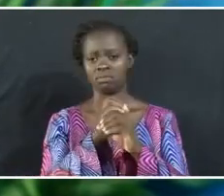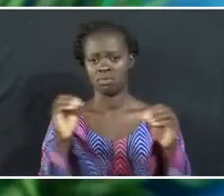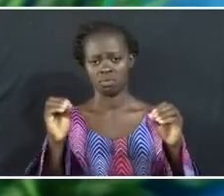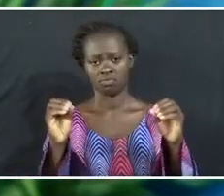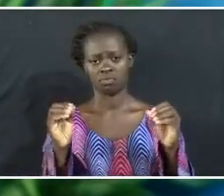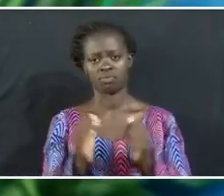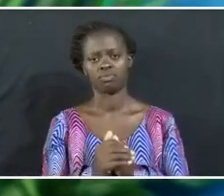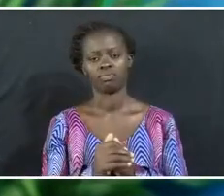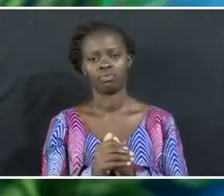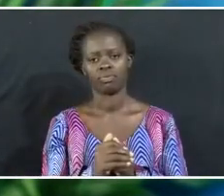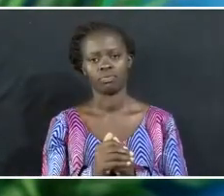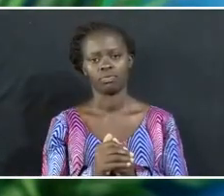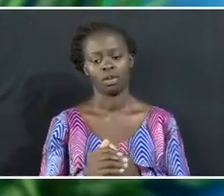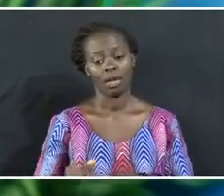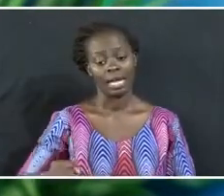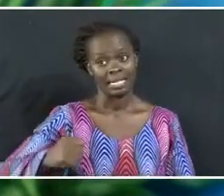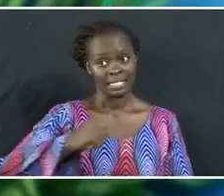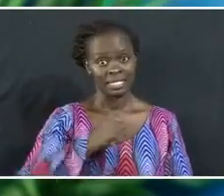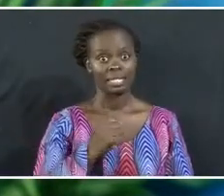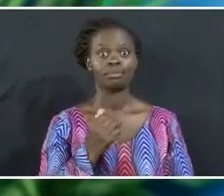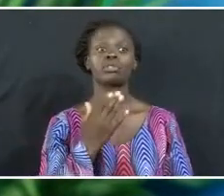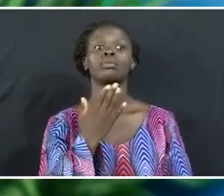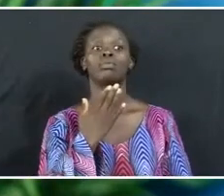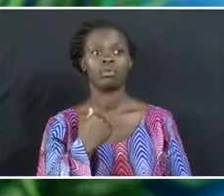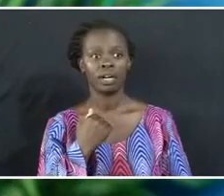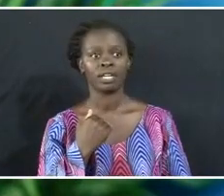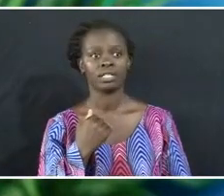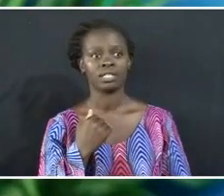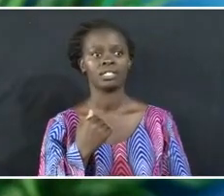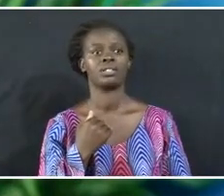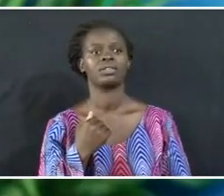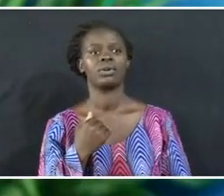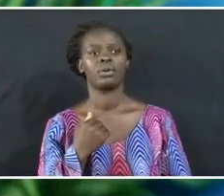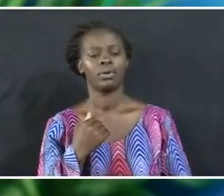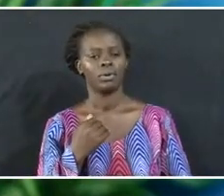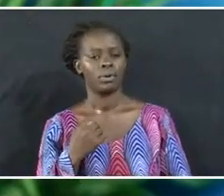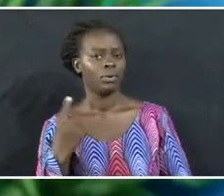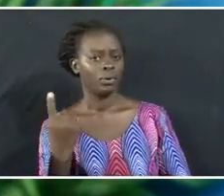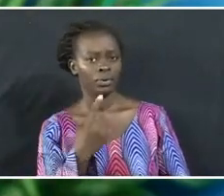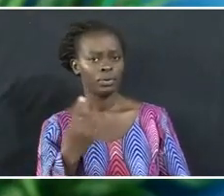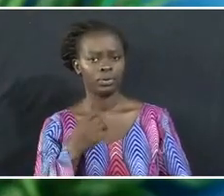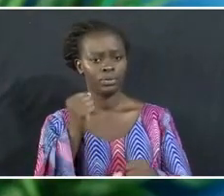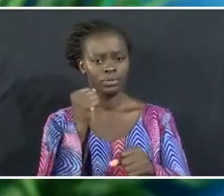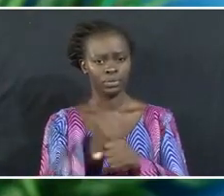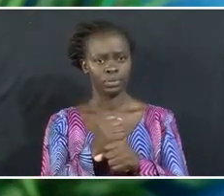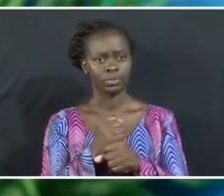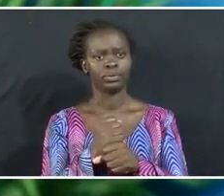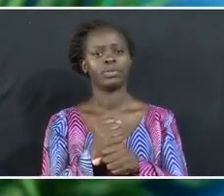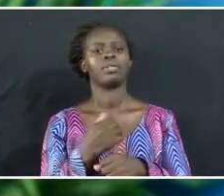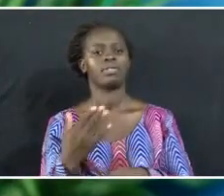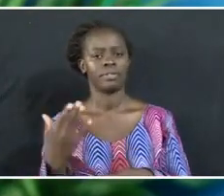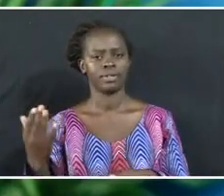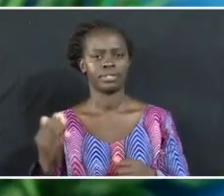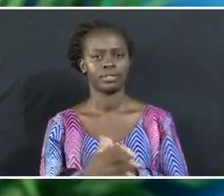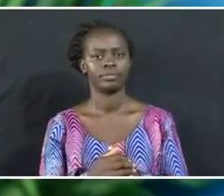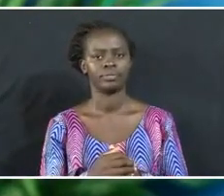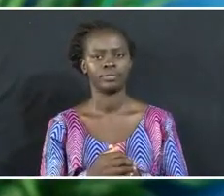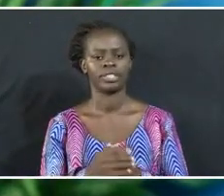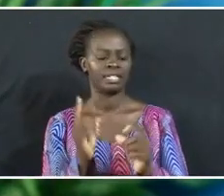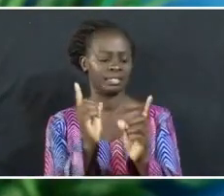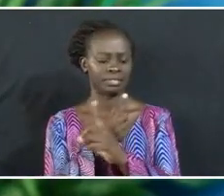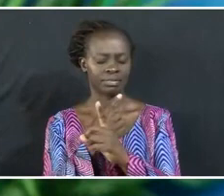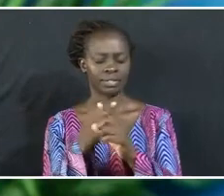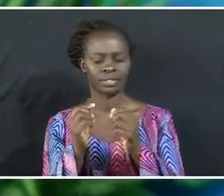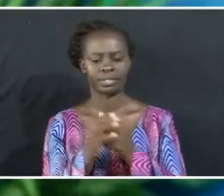instructions. Samson wanted his own way. He wanted to follow his own wishes, not